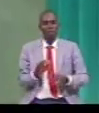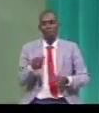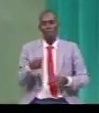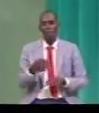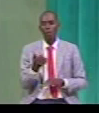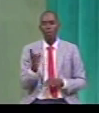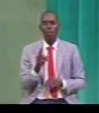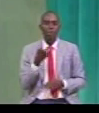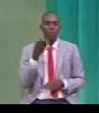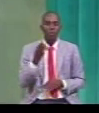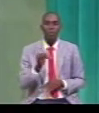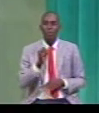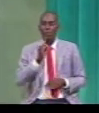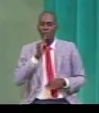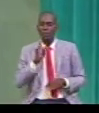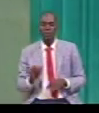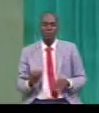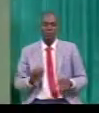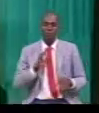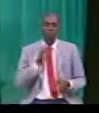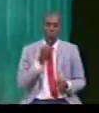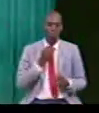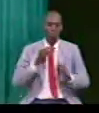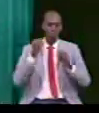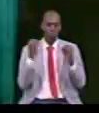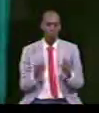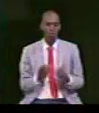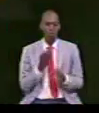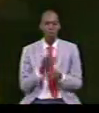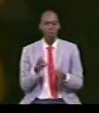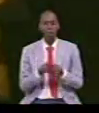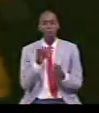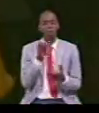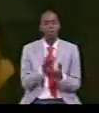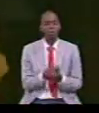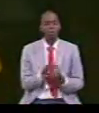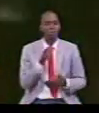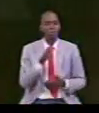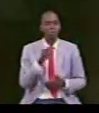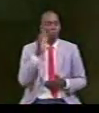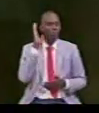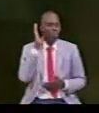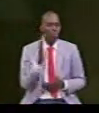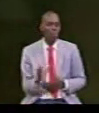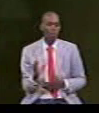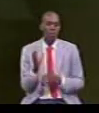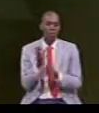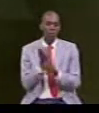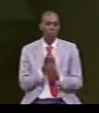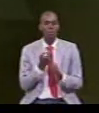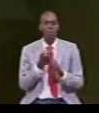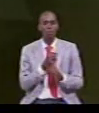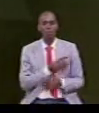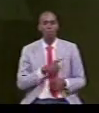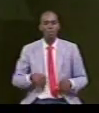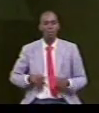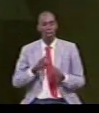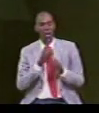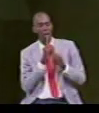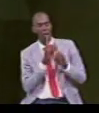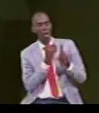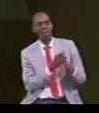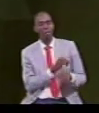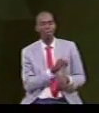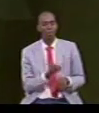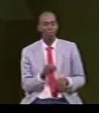active, dynamic faith like that, you will hear from the Lord's Son. That's